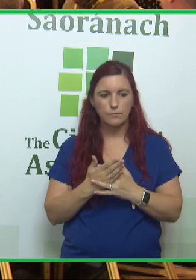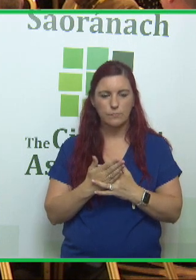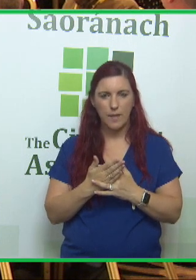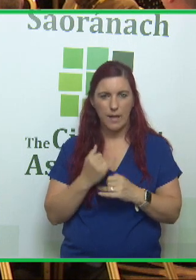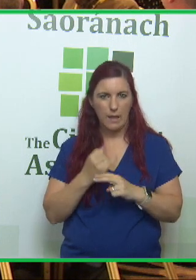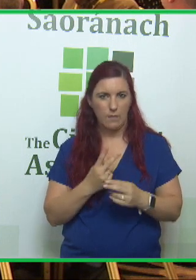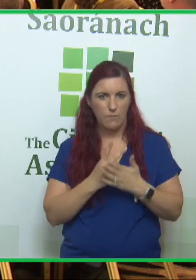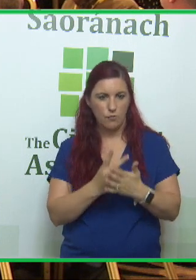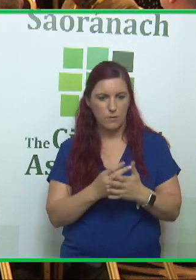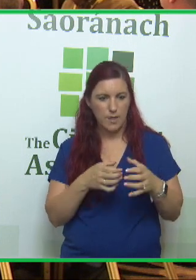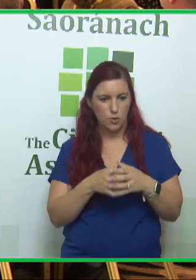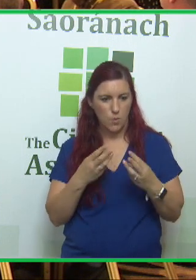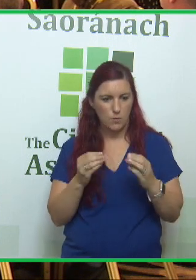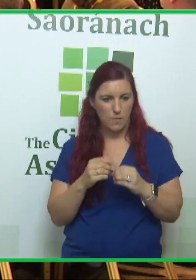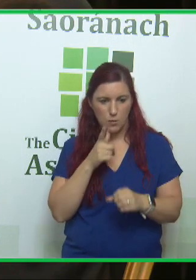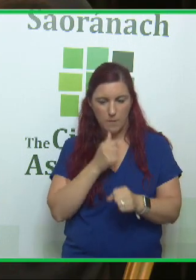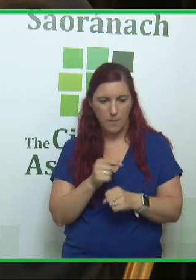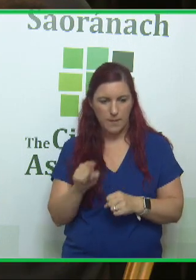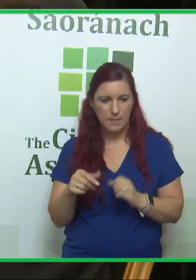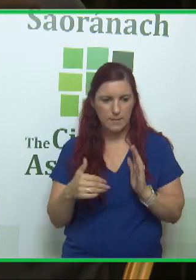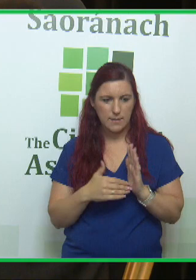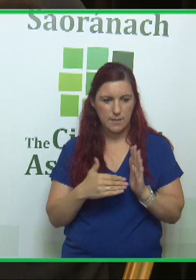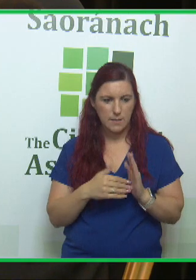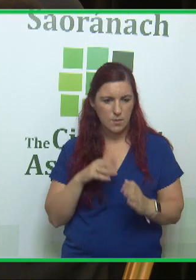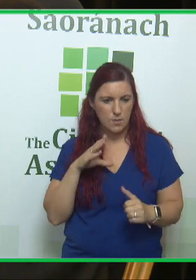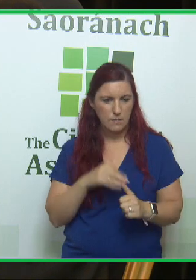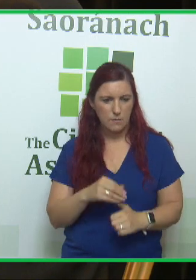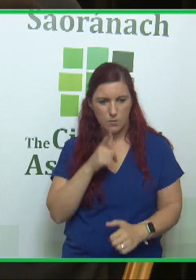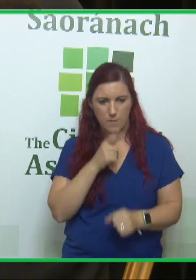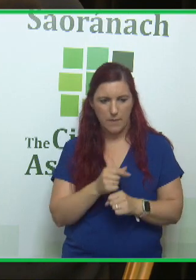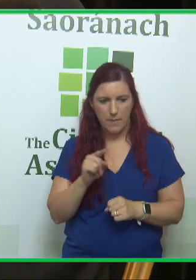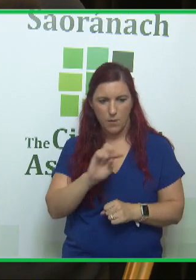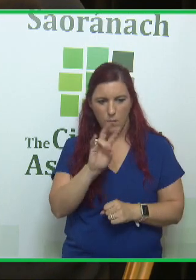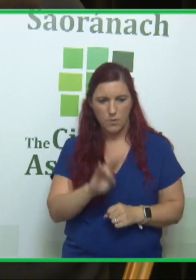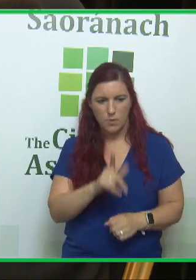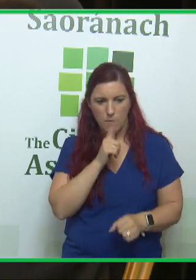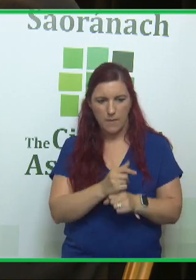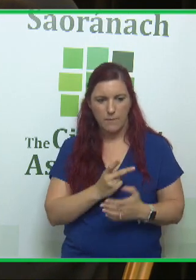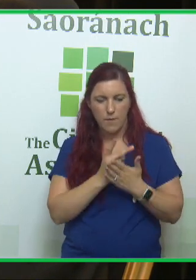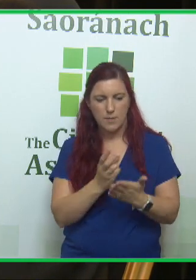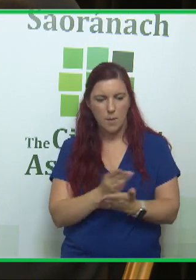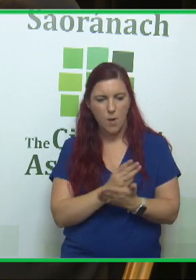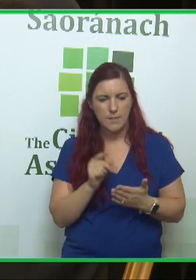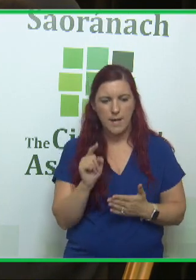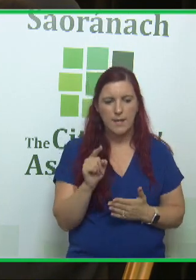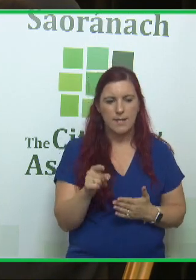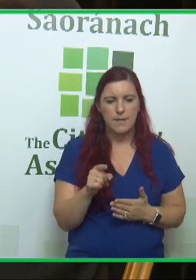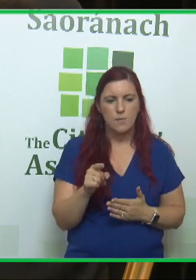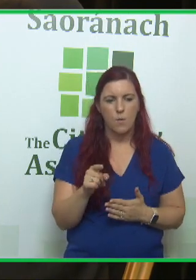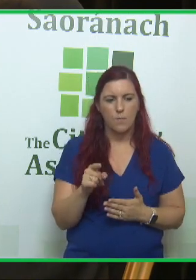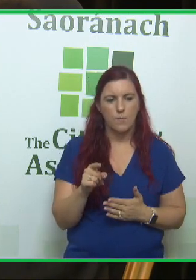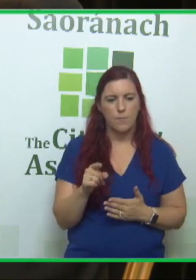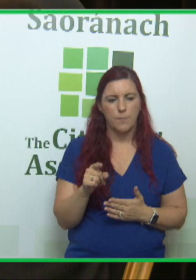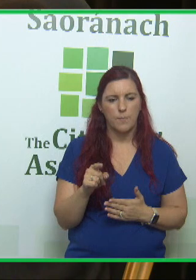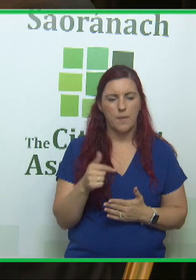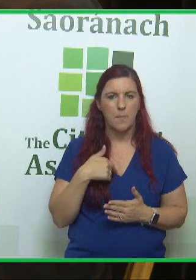make some comments on that? Yeah, just if I can specifically take up the question in relation to the volunteer piece. Yeah, the organisation that I'm part